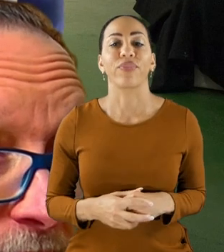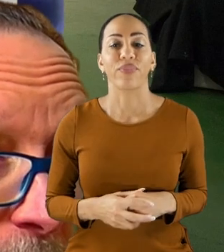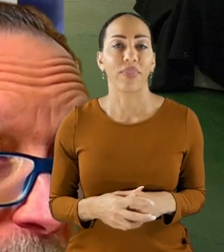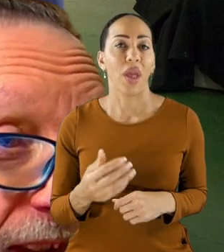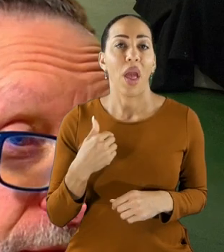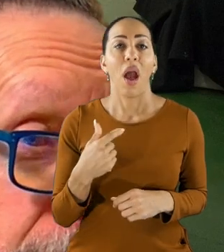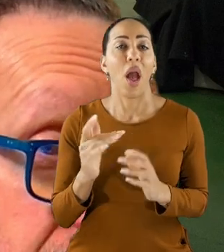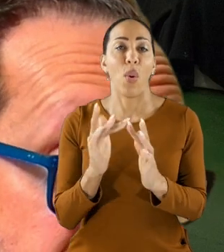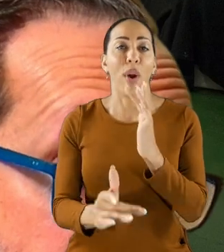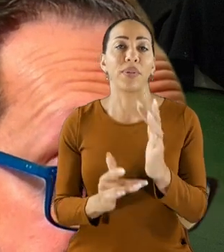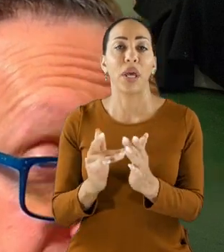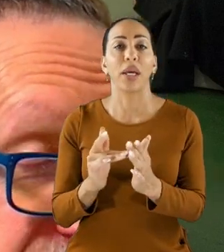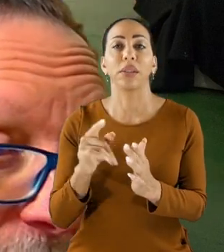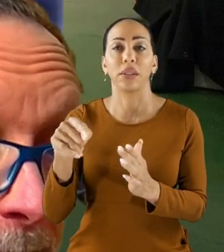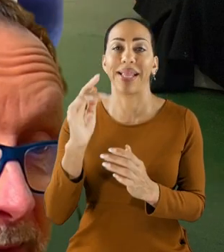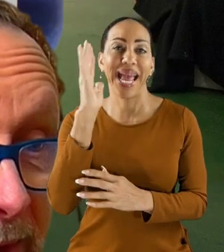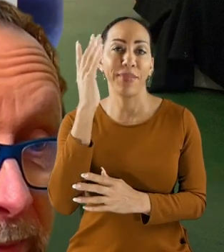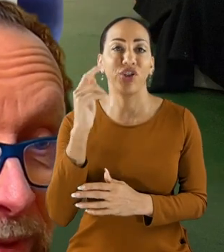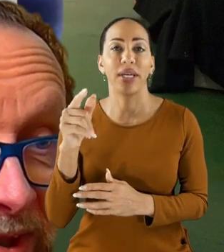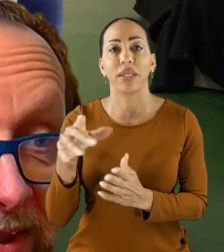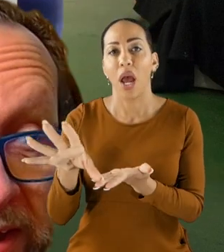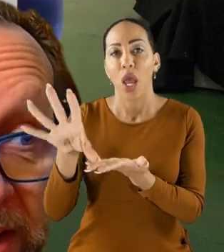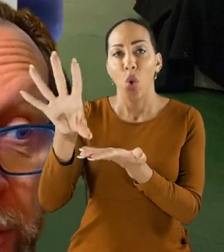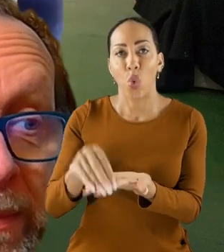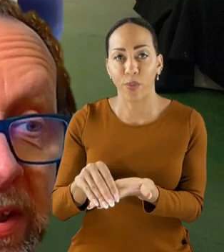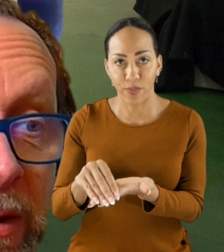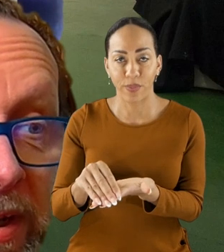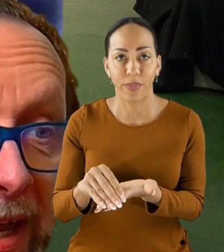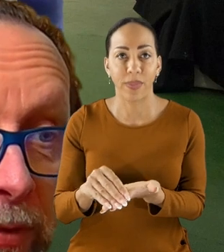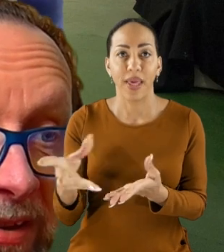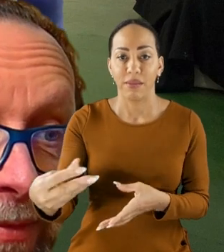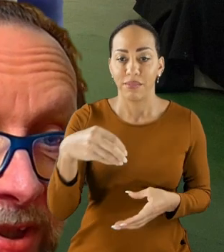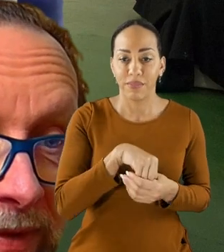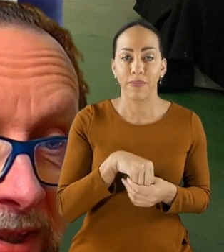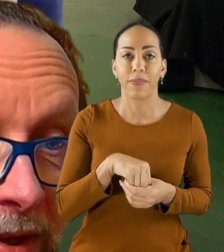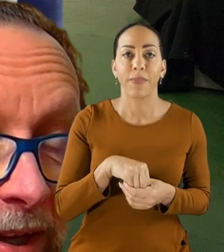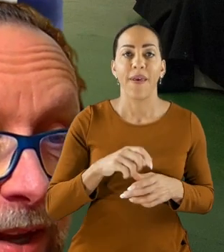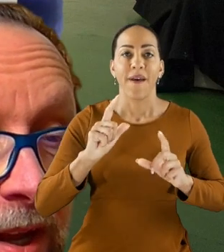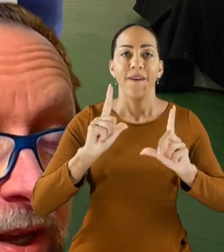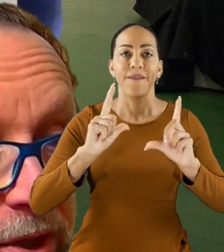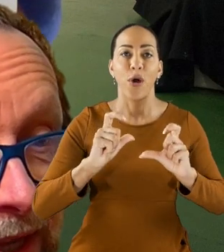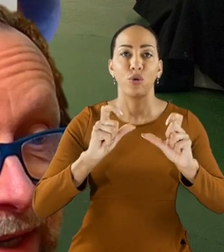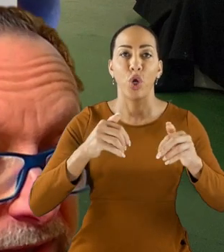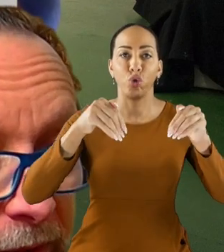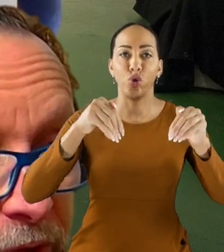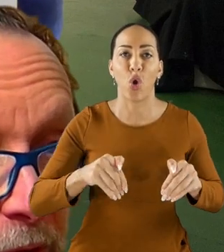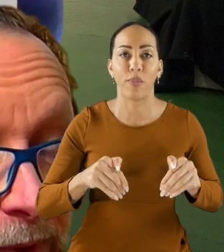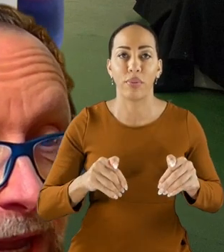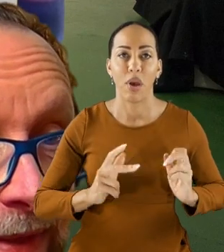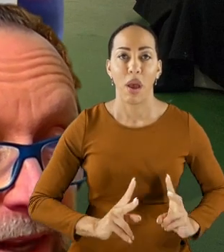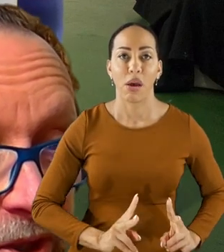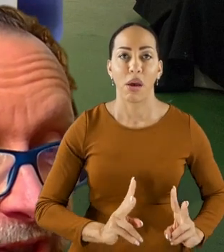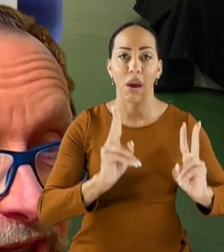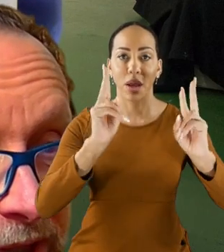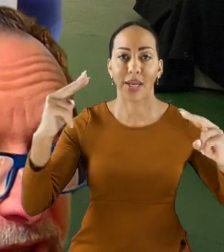of this room, which I actually got offline. It was the Camden People's Theatre website, where they have all their images of their site. Took that into Photoshop.